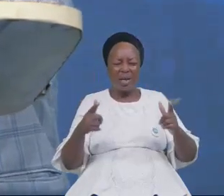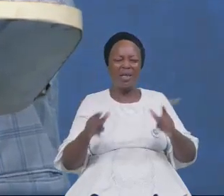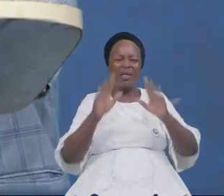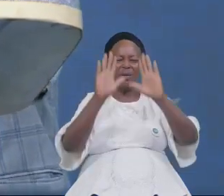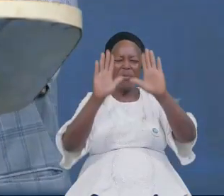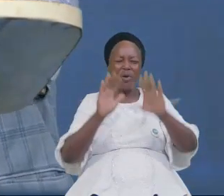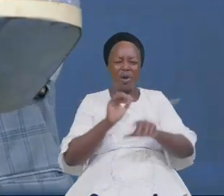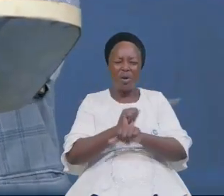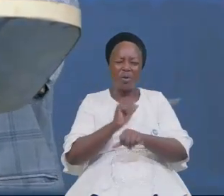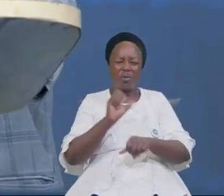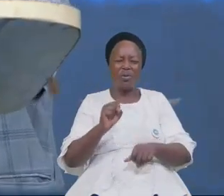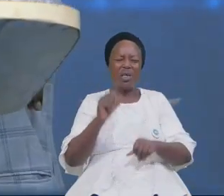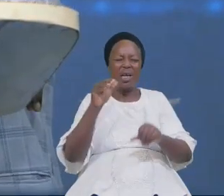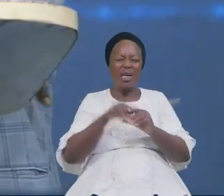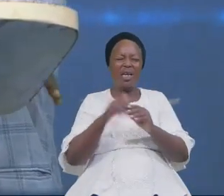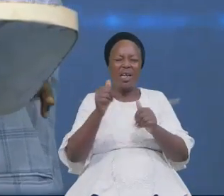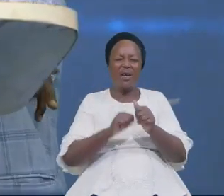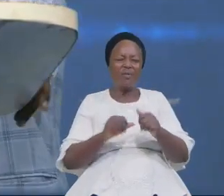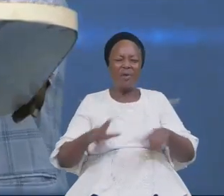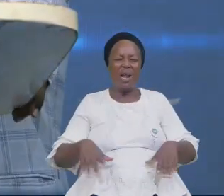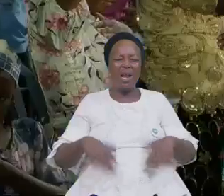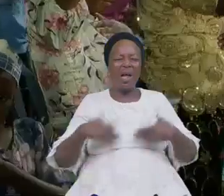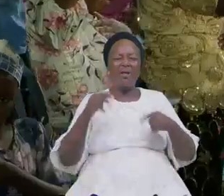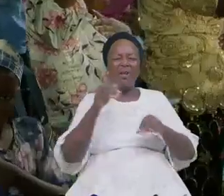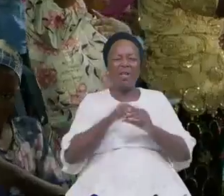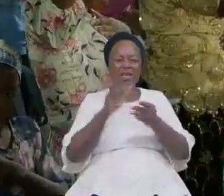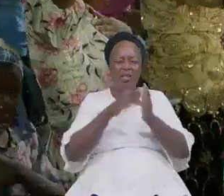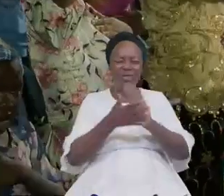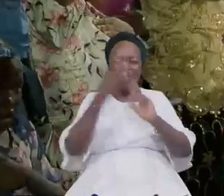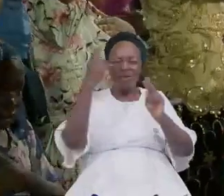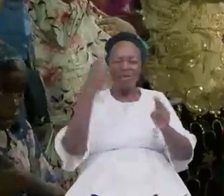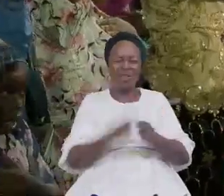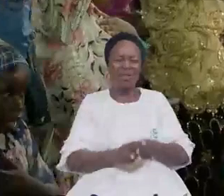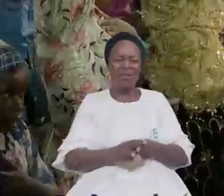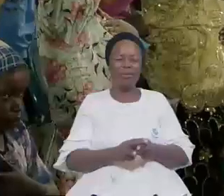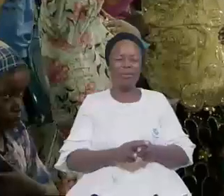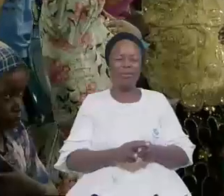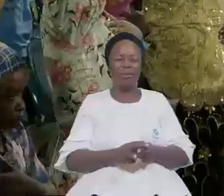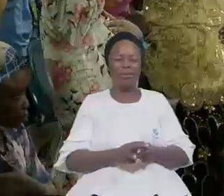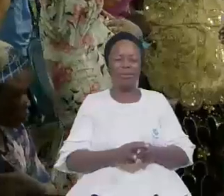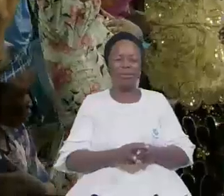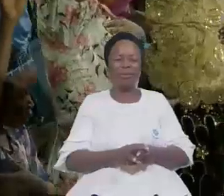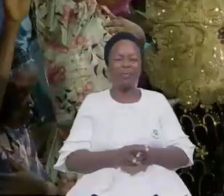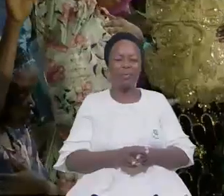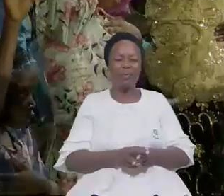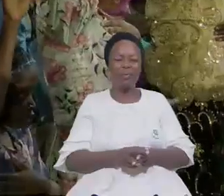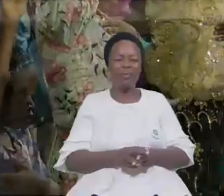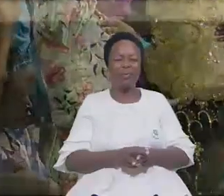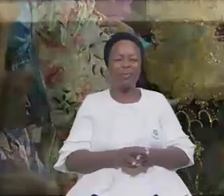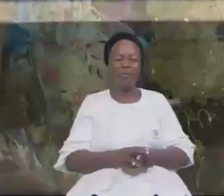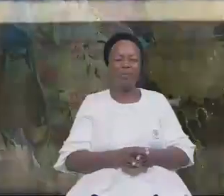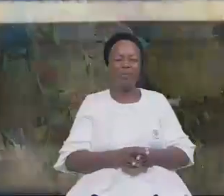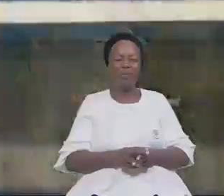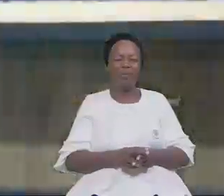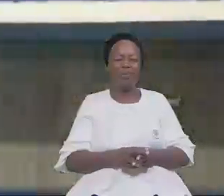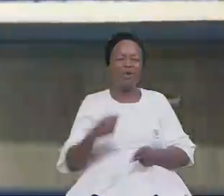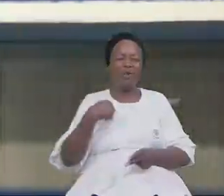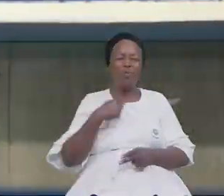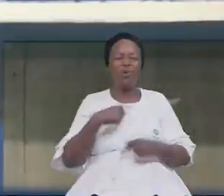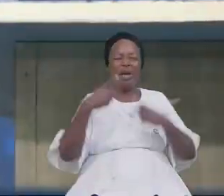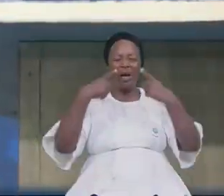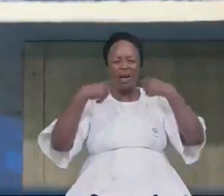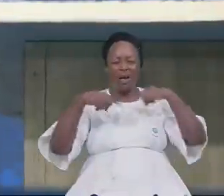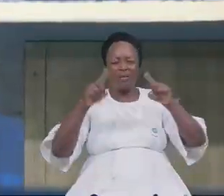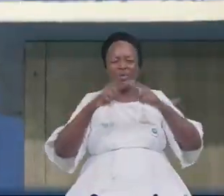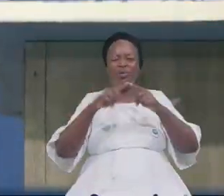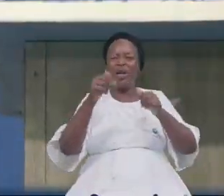miracles in every life in Jesus' name. We announce to every